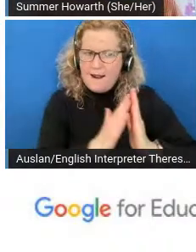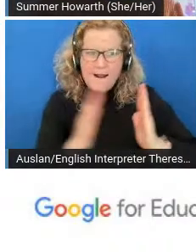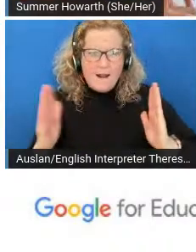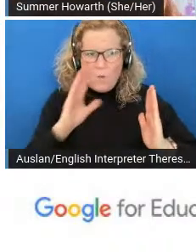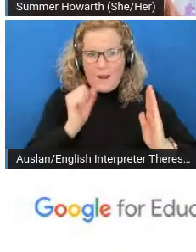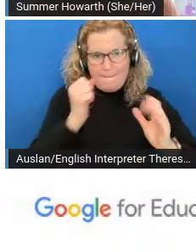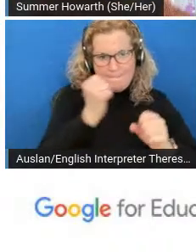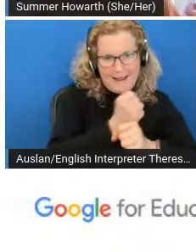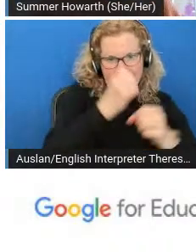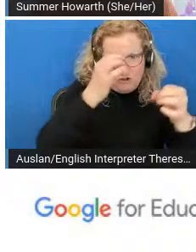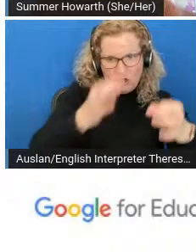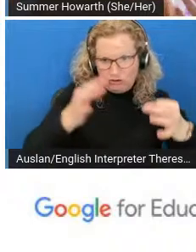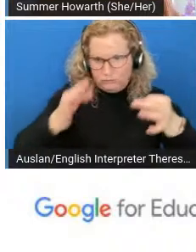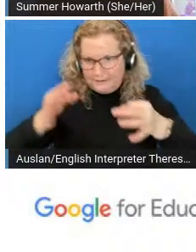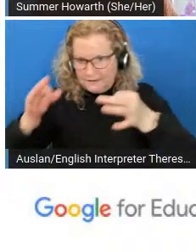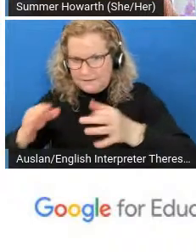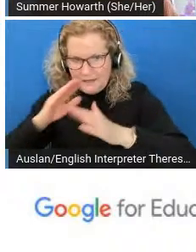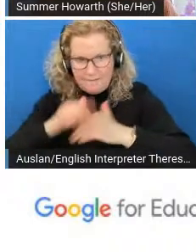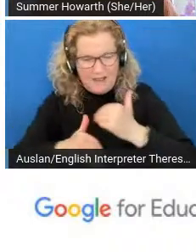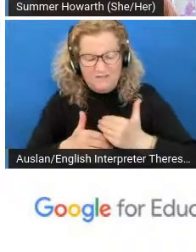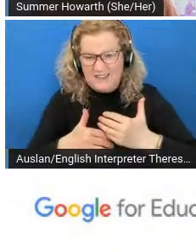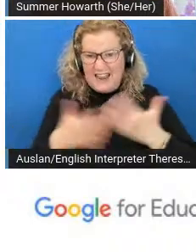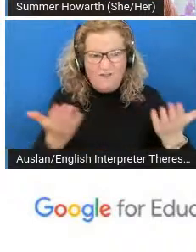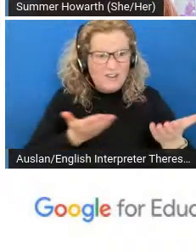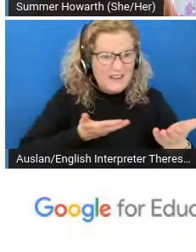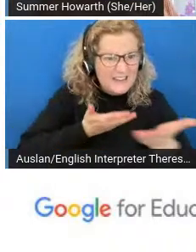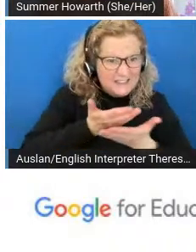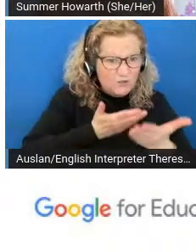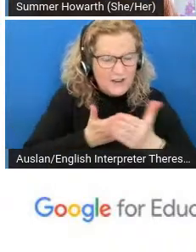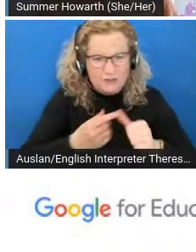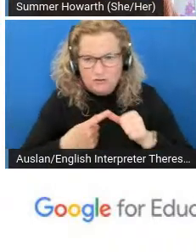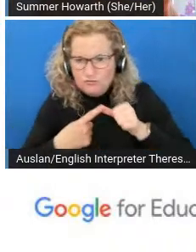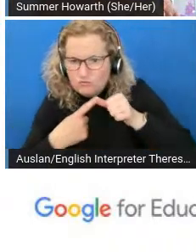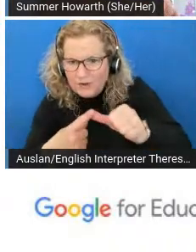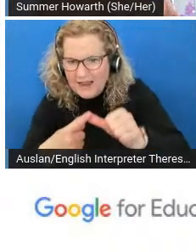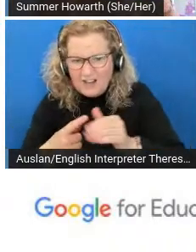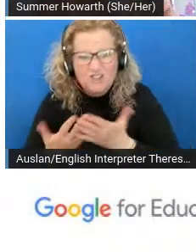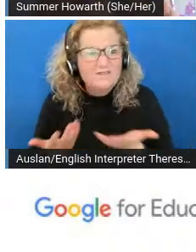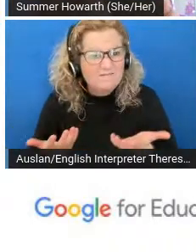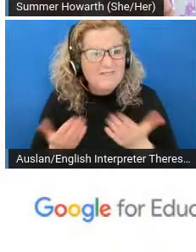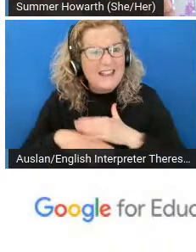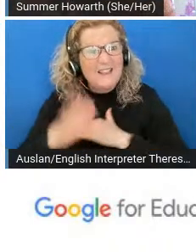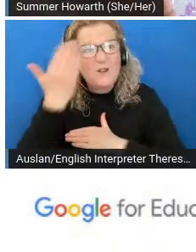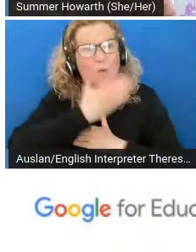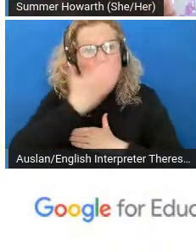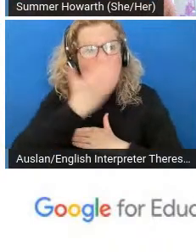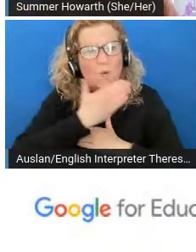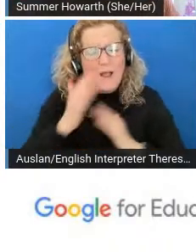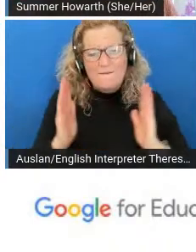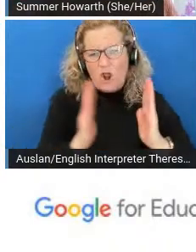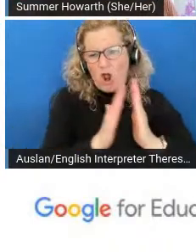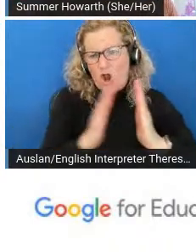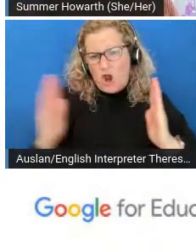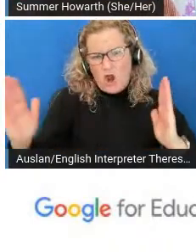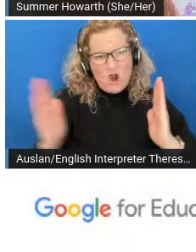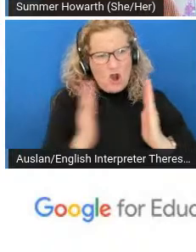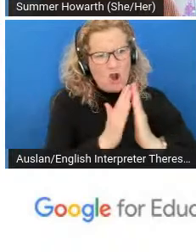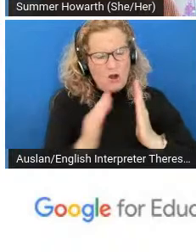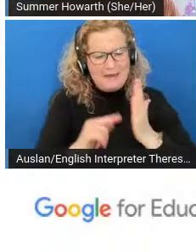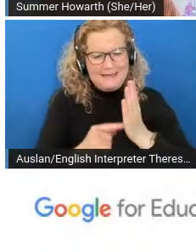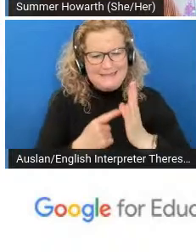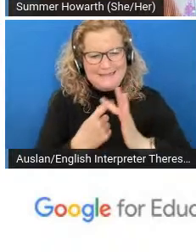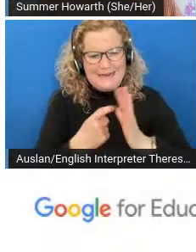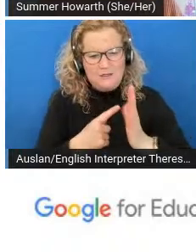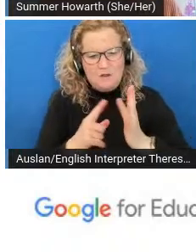that we're doing, every action, interaction, and reaction in our schools as sitting on sort of a taxonomy of agency here as